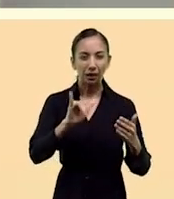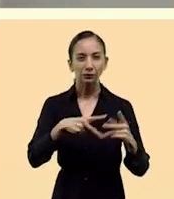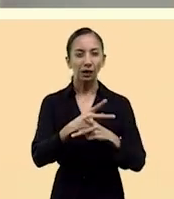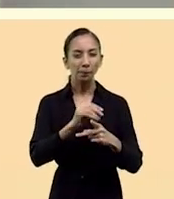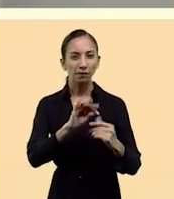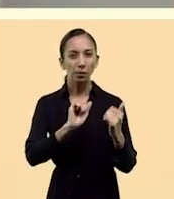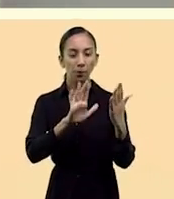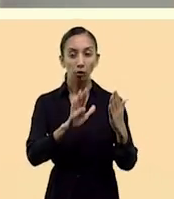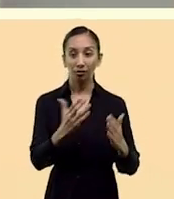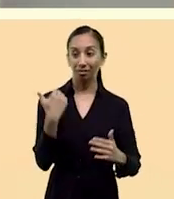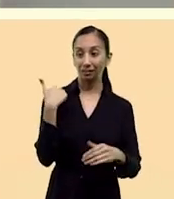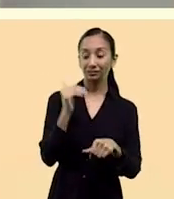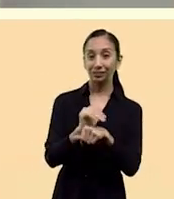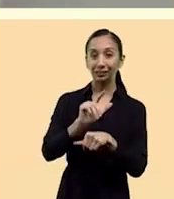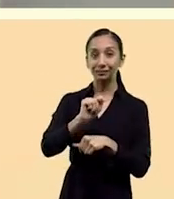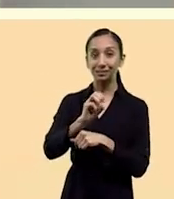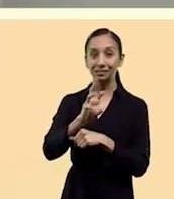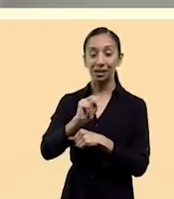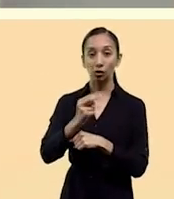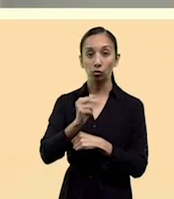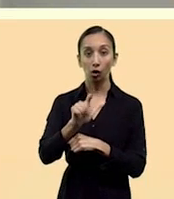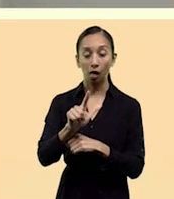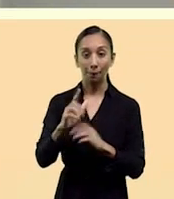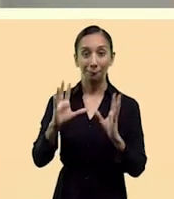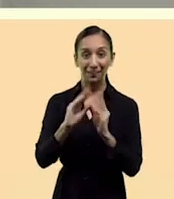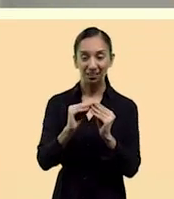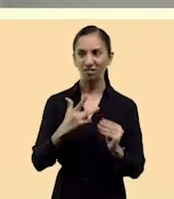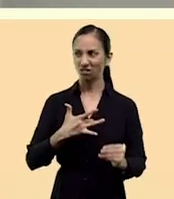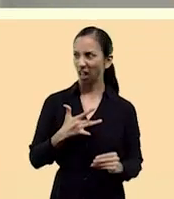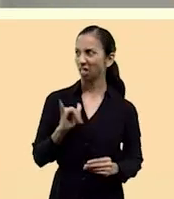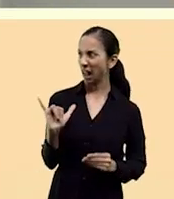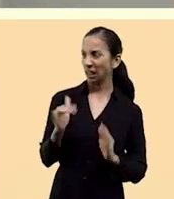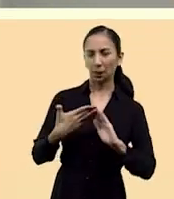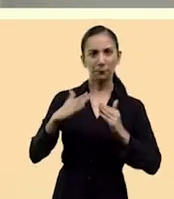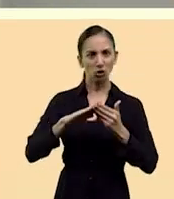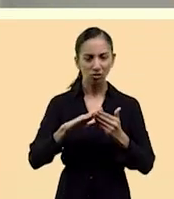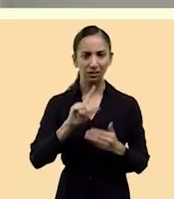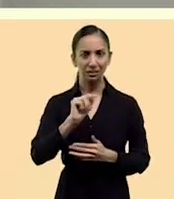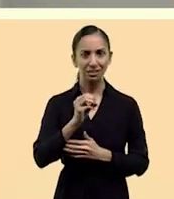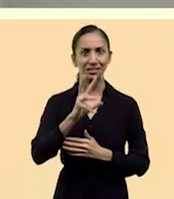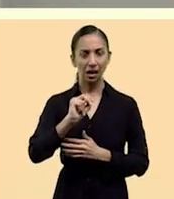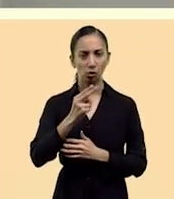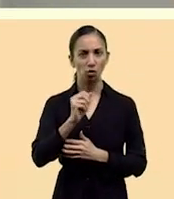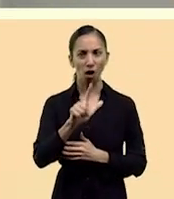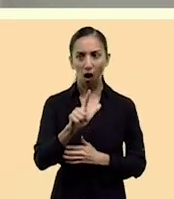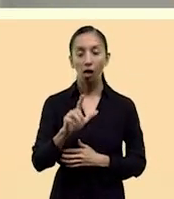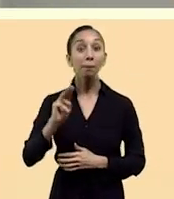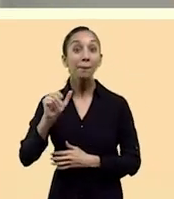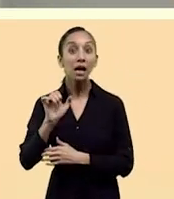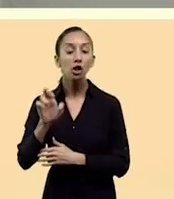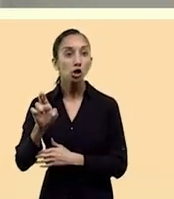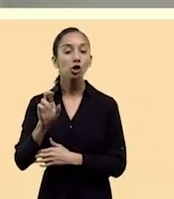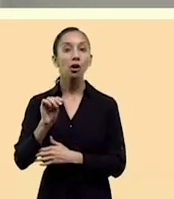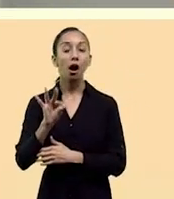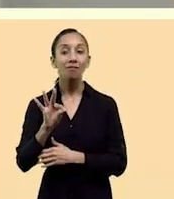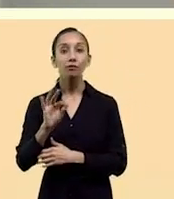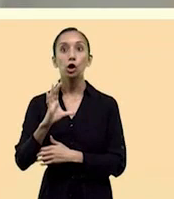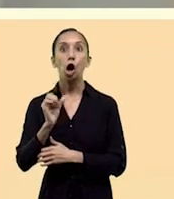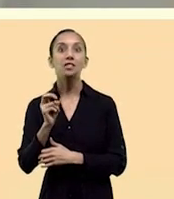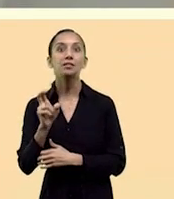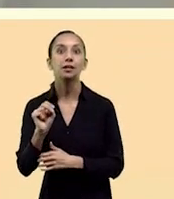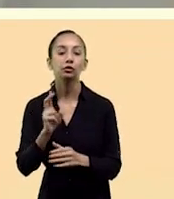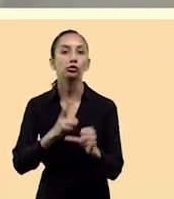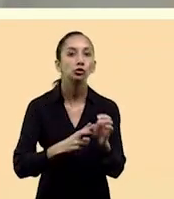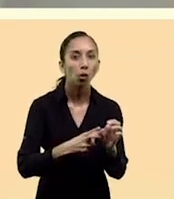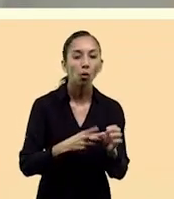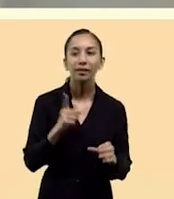night's town hall meeting, it felt like a community town hall. The mayor of Carson joined us, and he talked